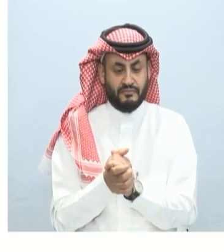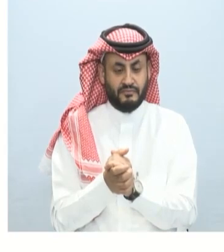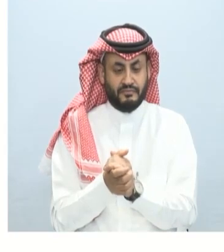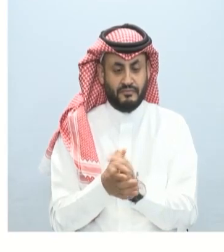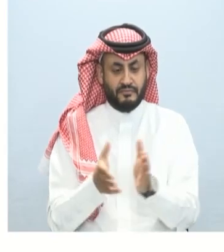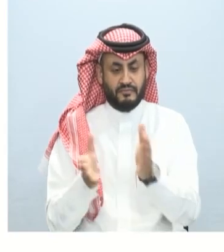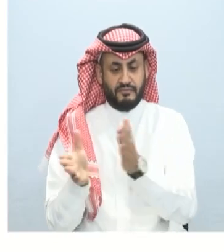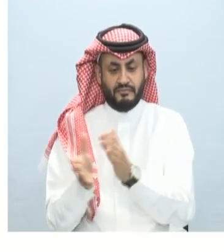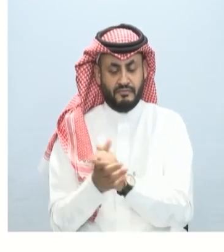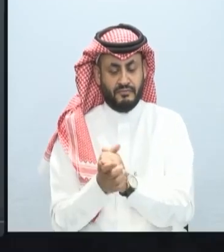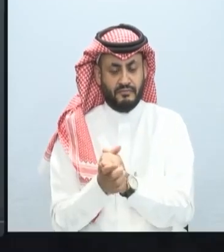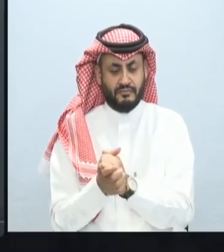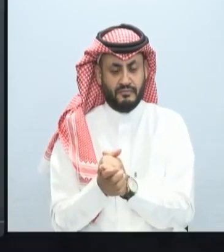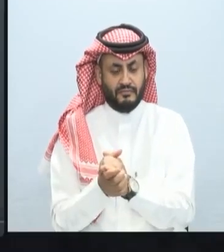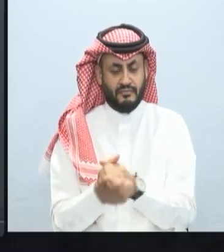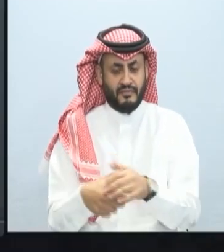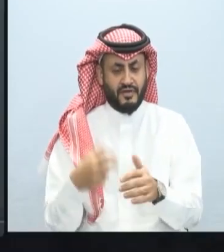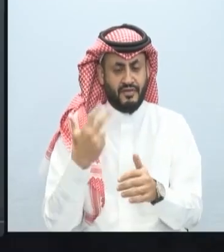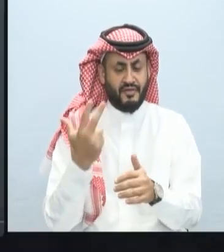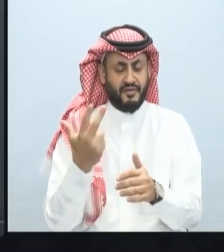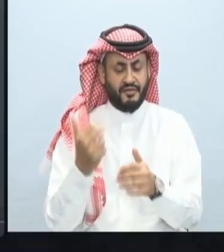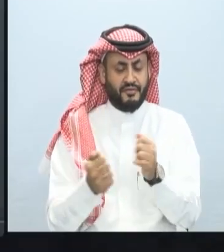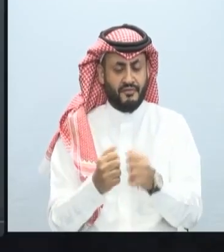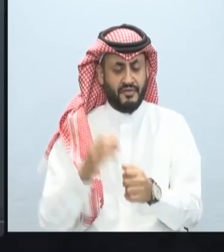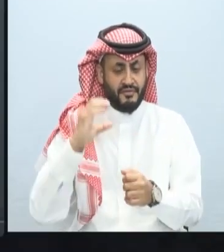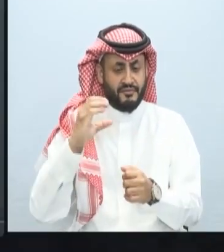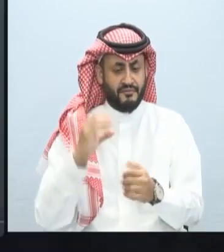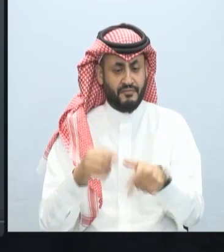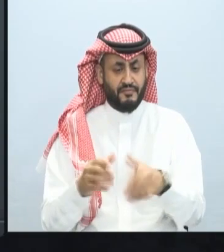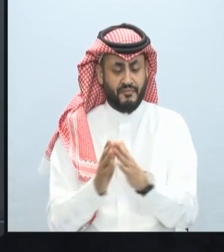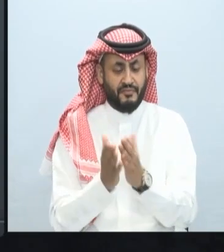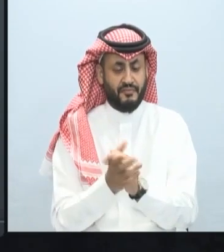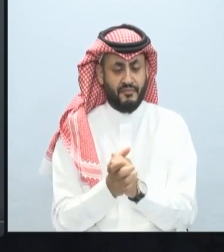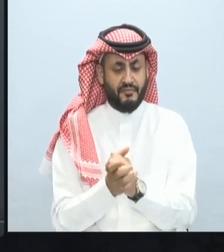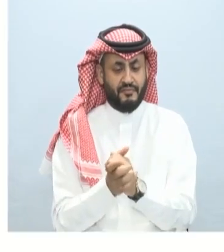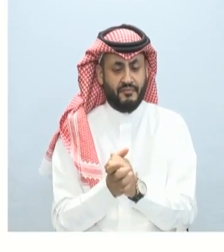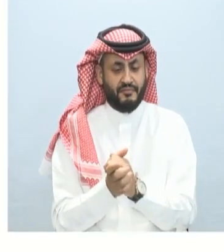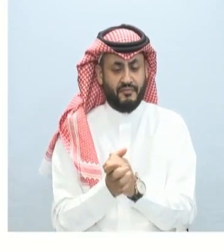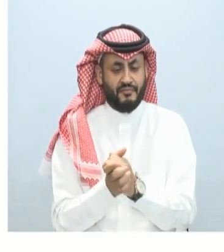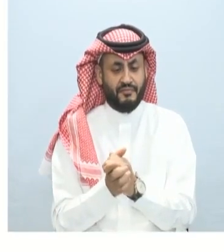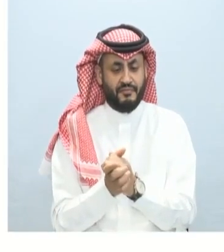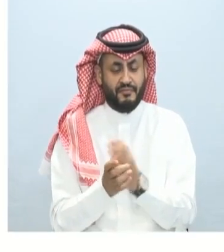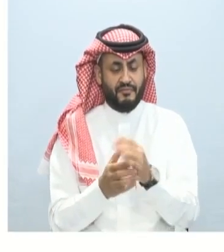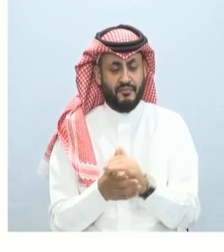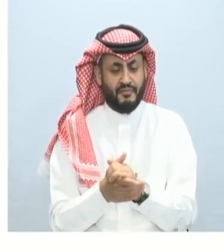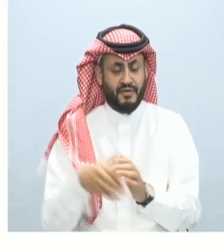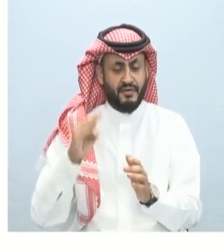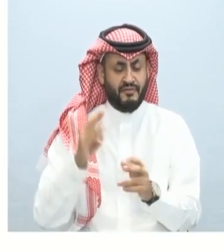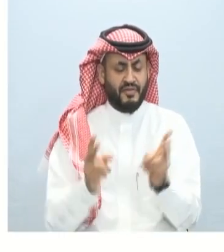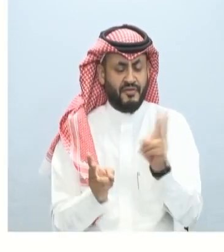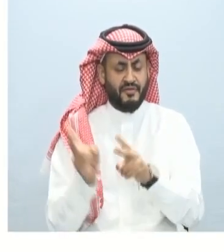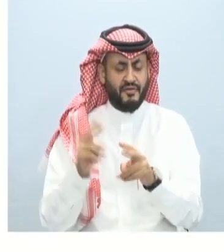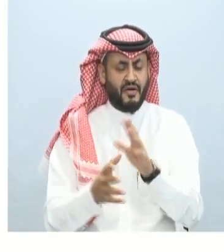Now, coming to the third exercise, we have here C in the book. Now, in the expansion, we have here answer and discuss these questions